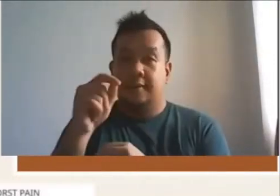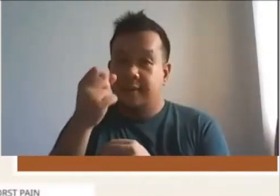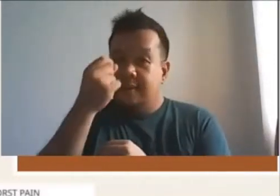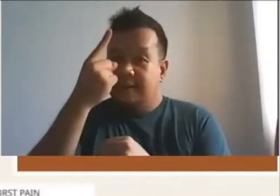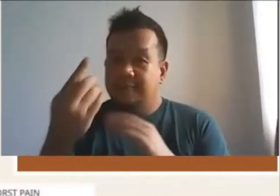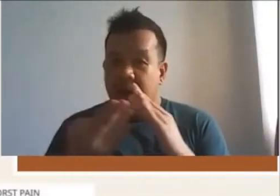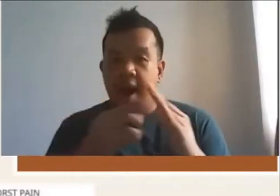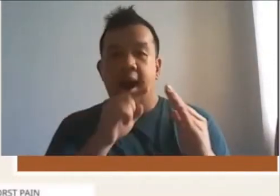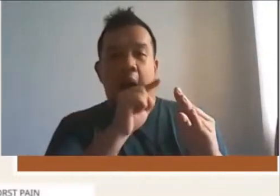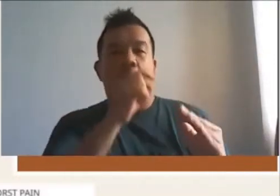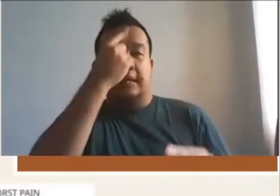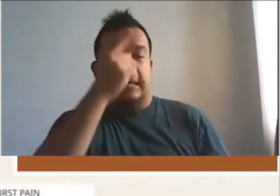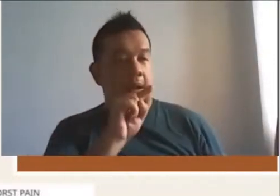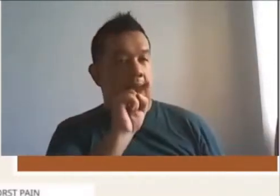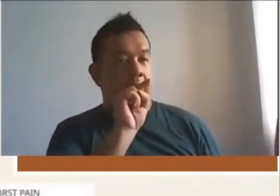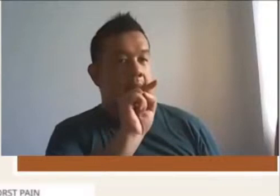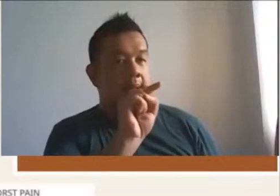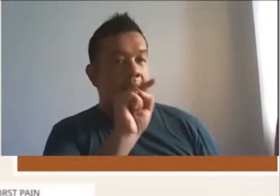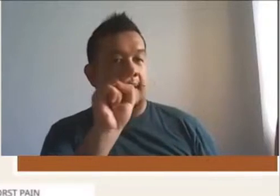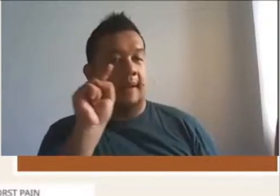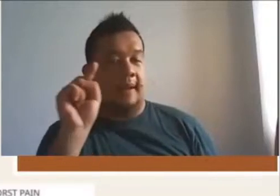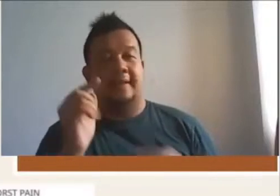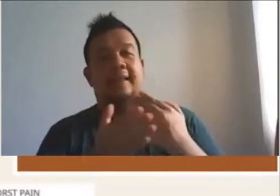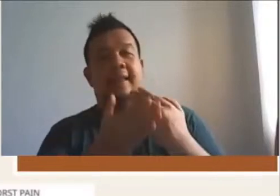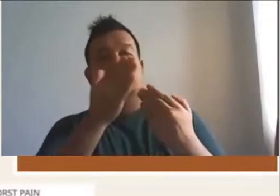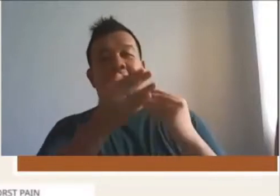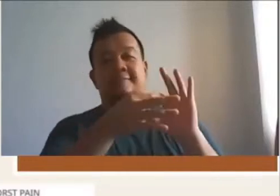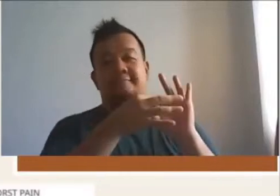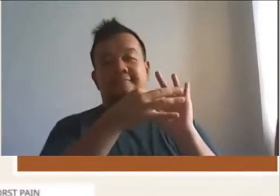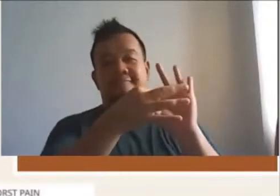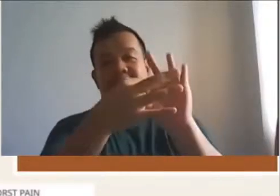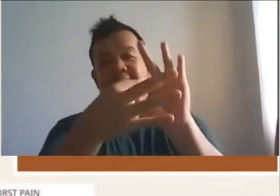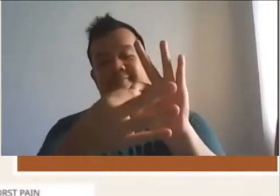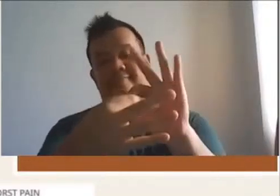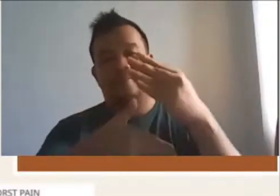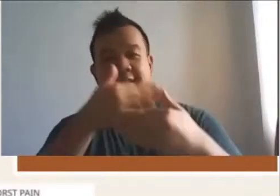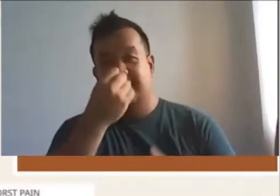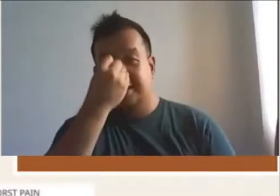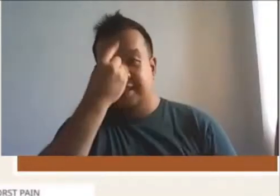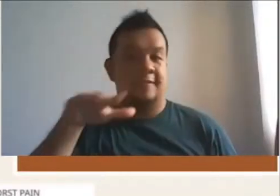saan talaga yung nararamdaman nila at the moment.